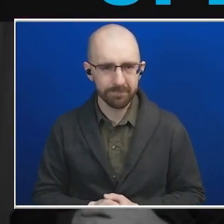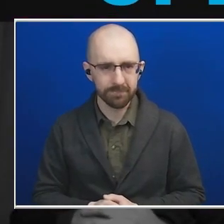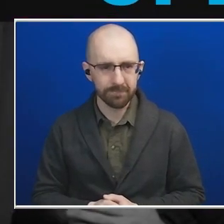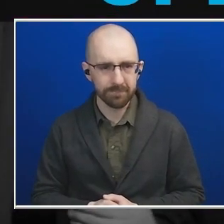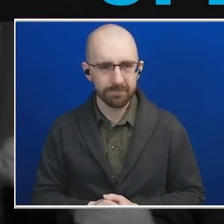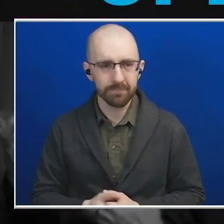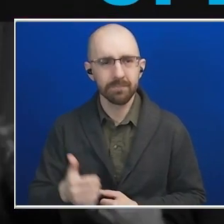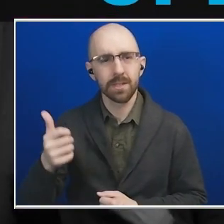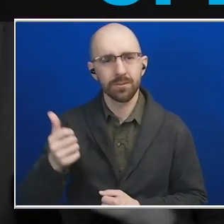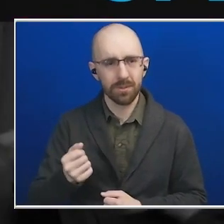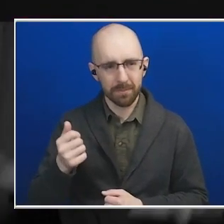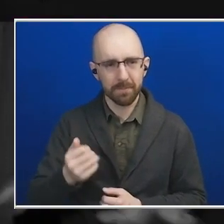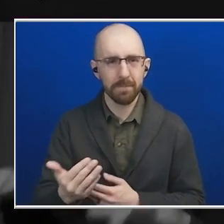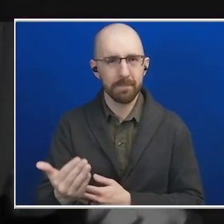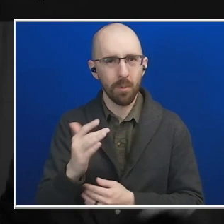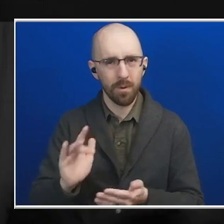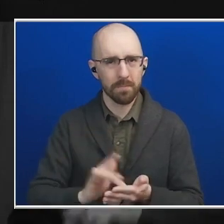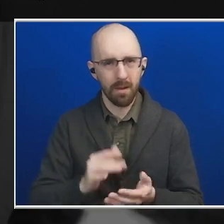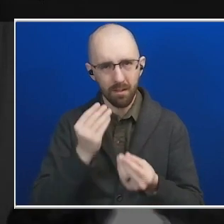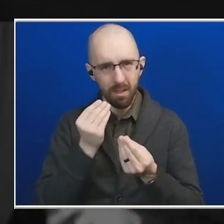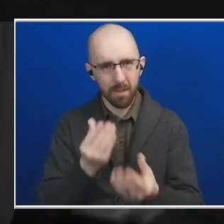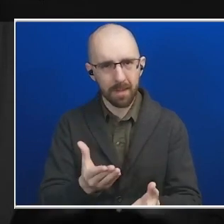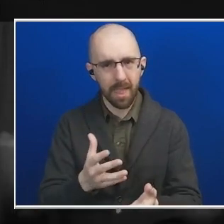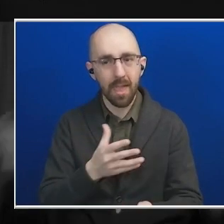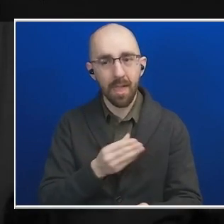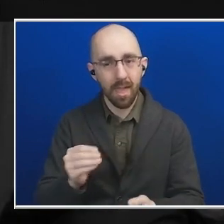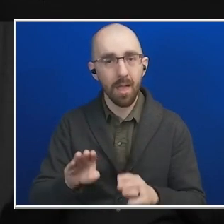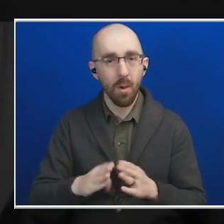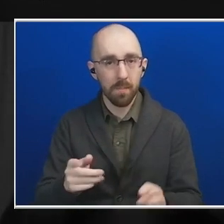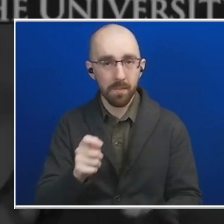Subscribe to our morning medical update and Open Mics with